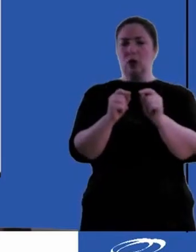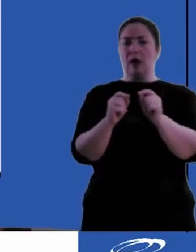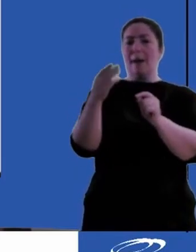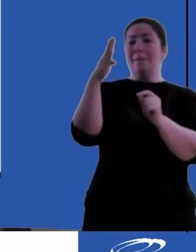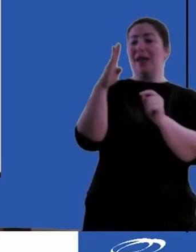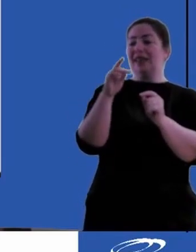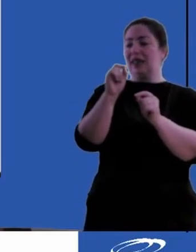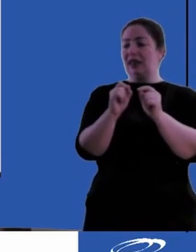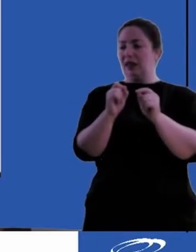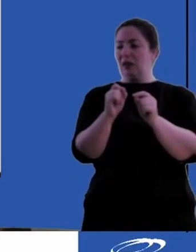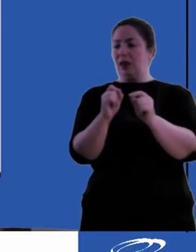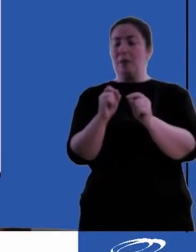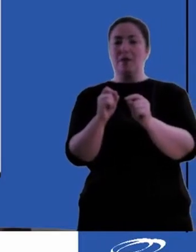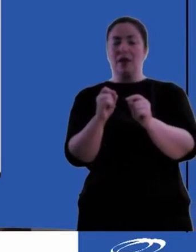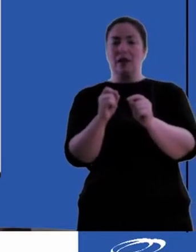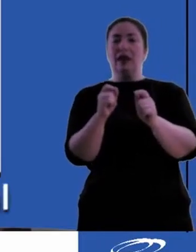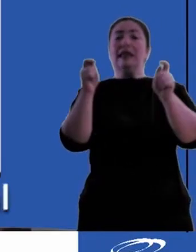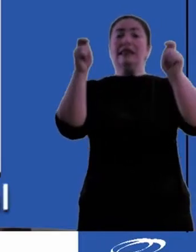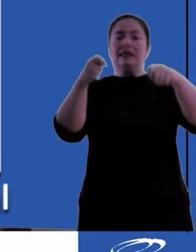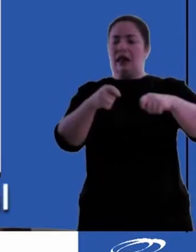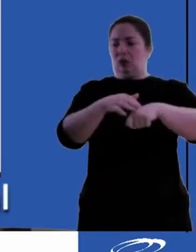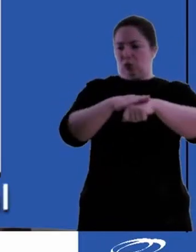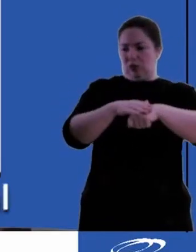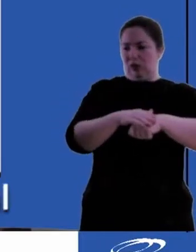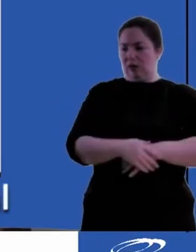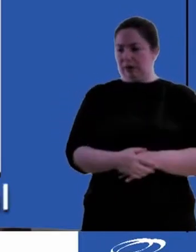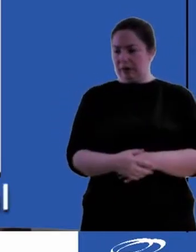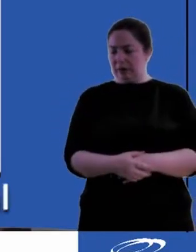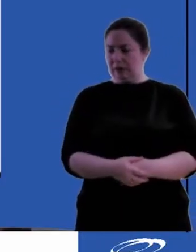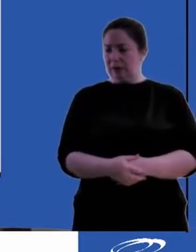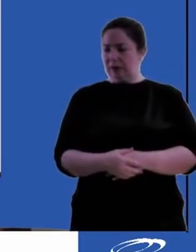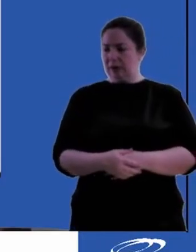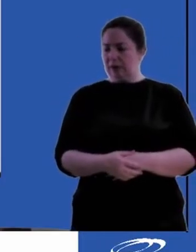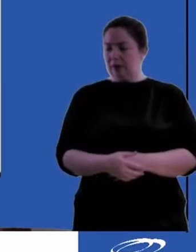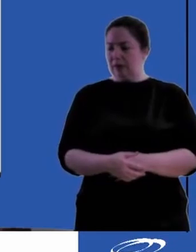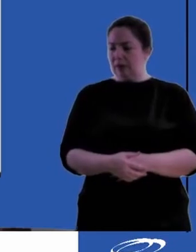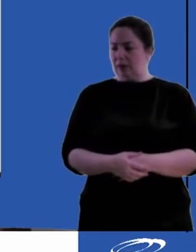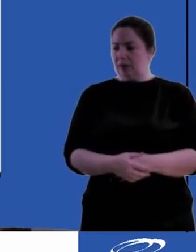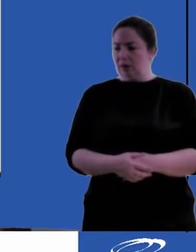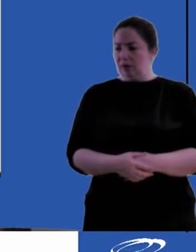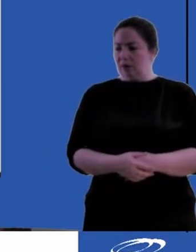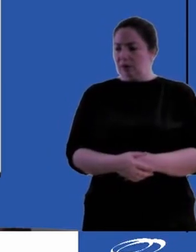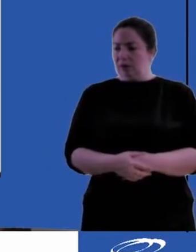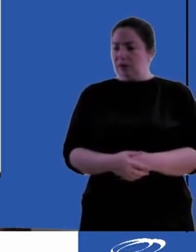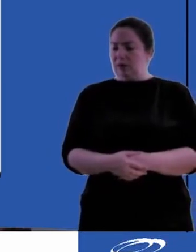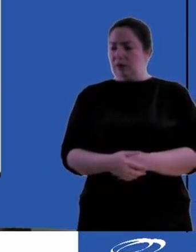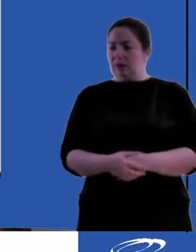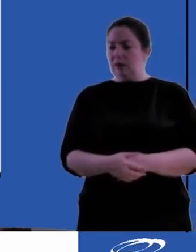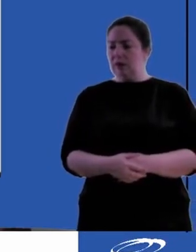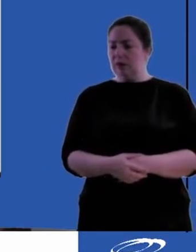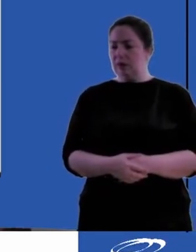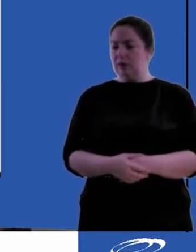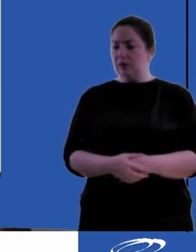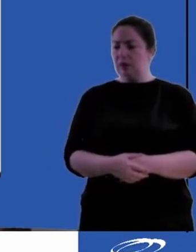infection. So we'll come back to that. Now, the other specimen type, besides synovial fluid and the implants themselves, is periprosthetic